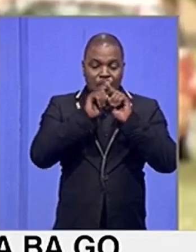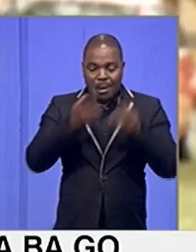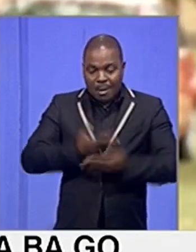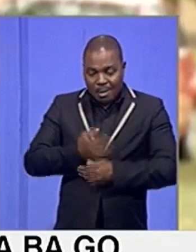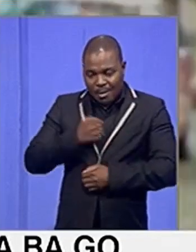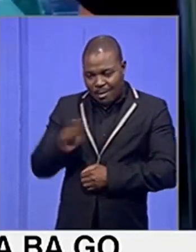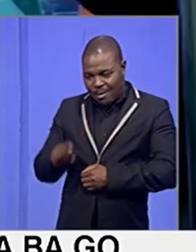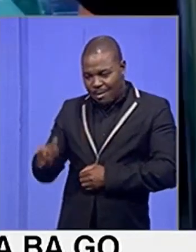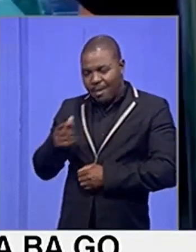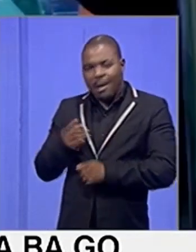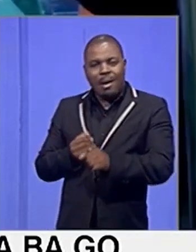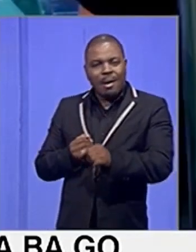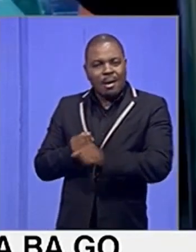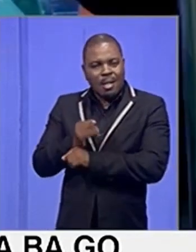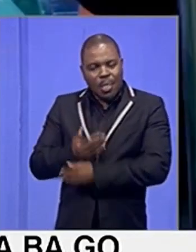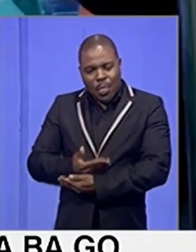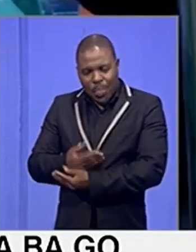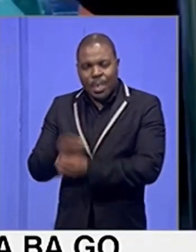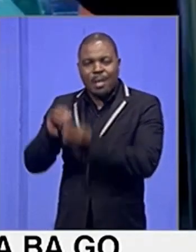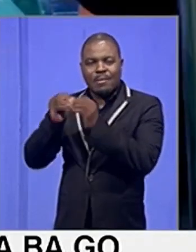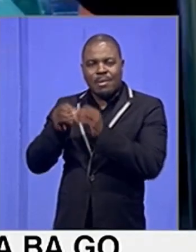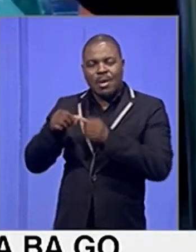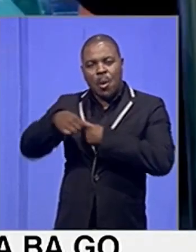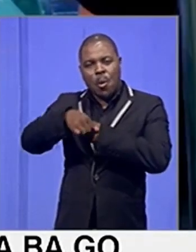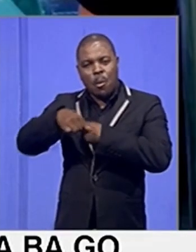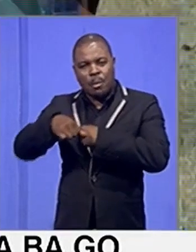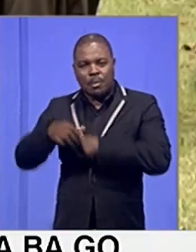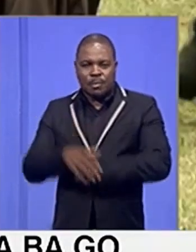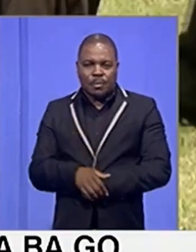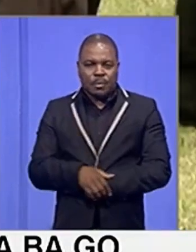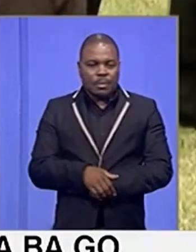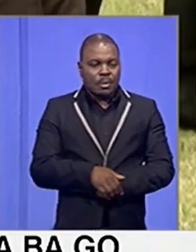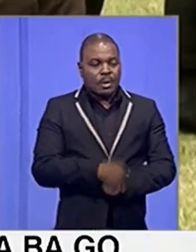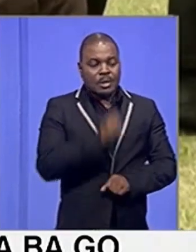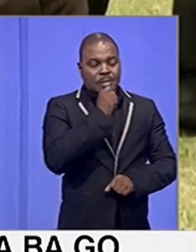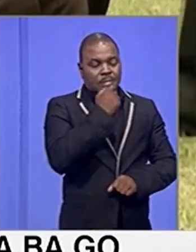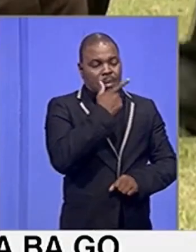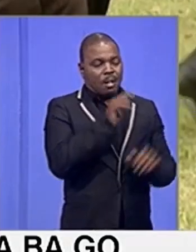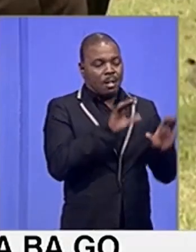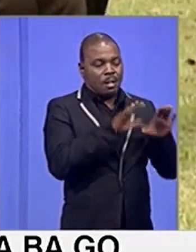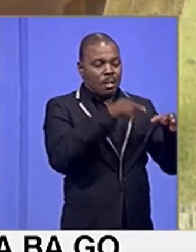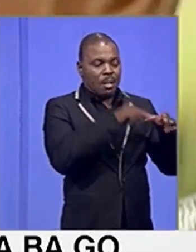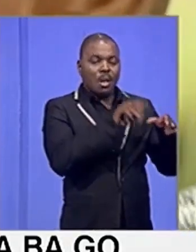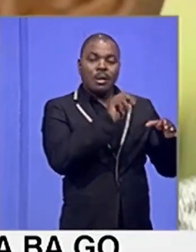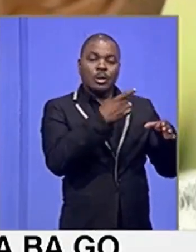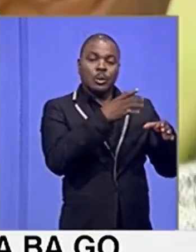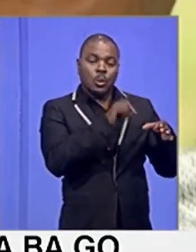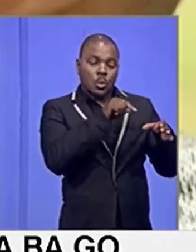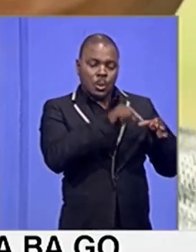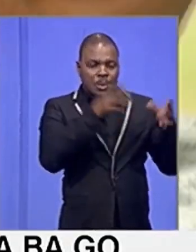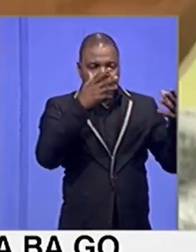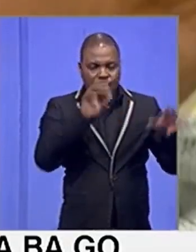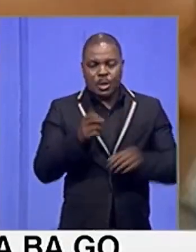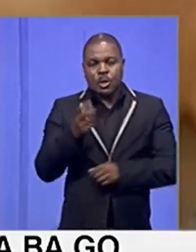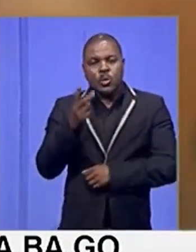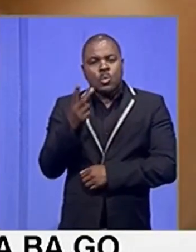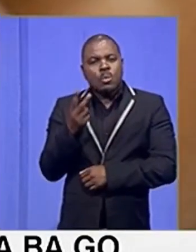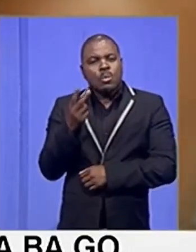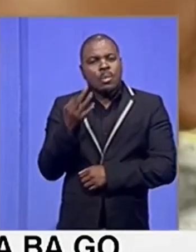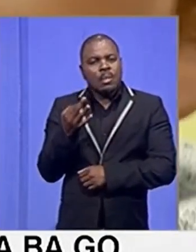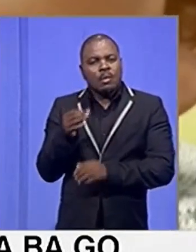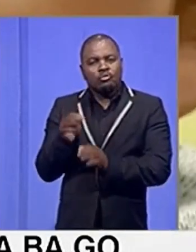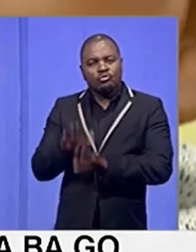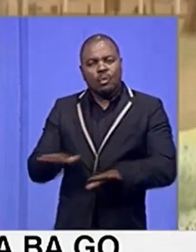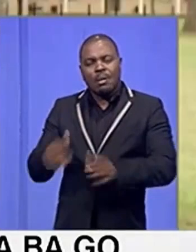bannyane. Mokgatlho o e sego wa mmušo Operation Smile o kgonne go thuša bana ba 23 gore ba